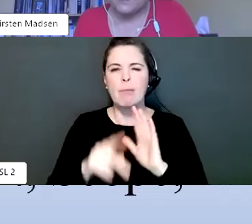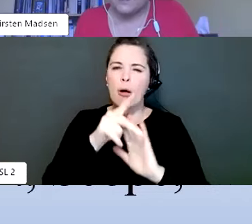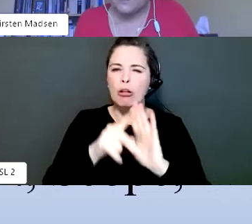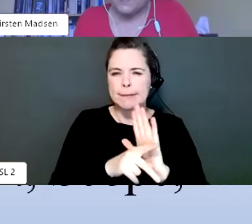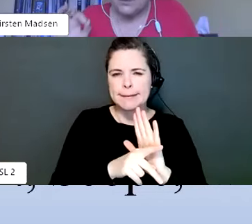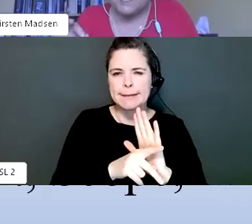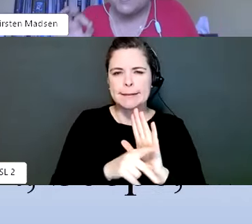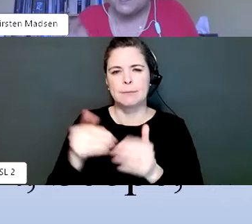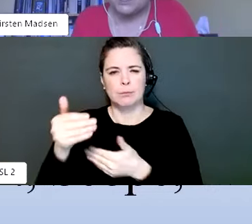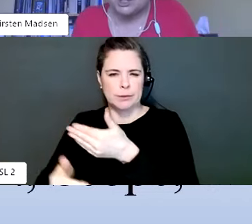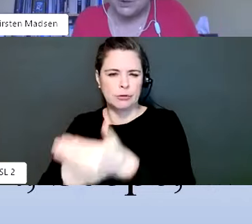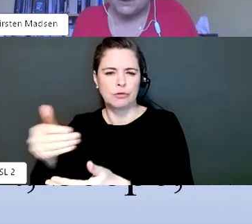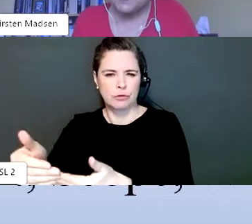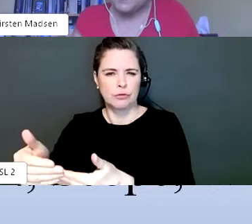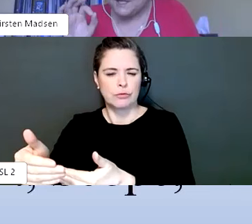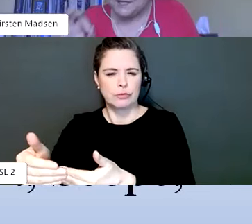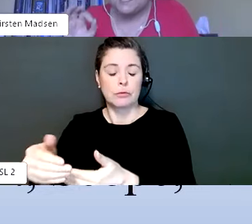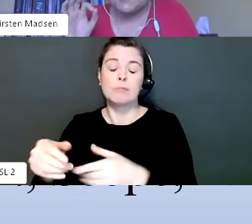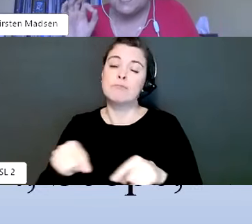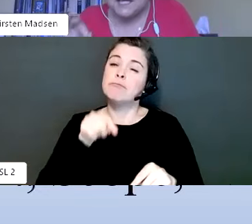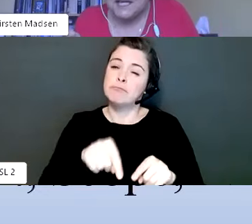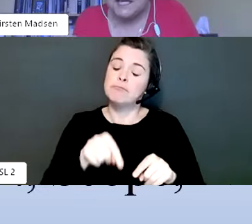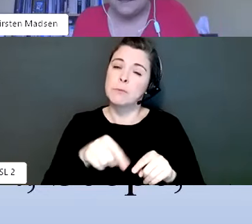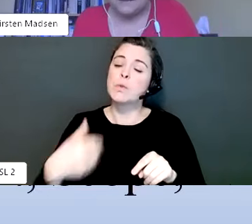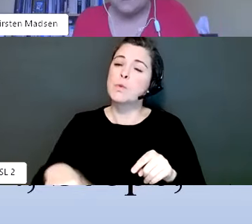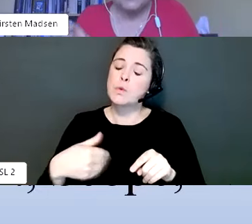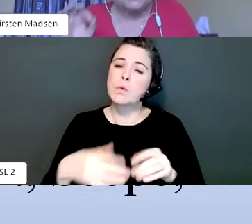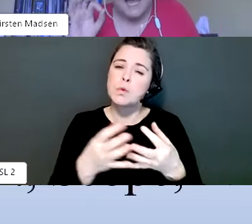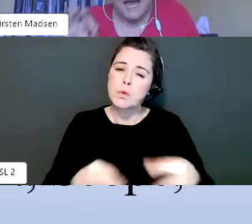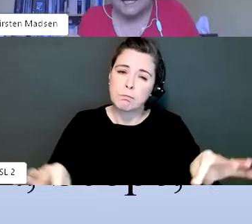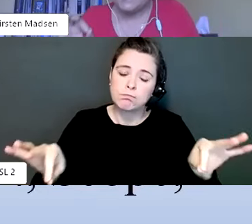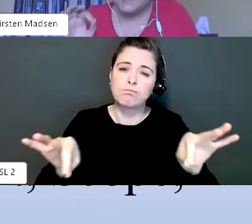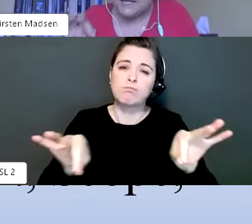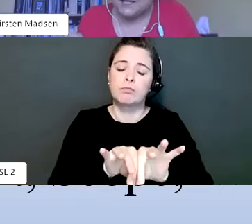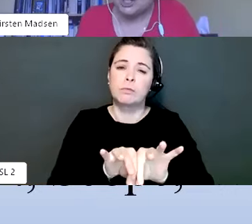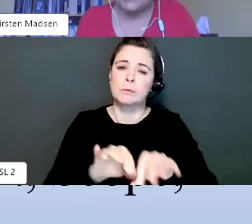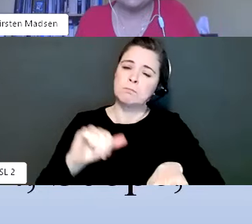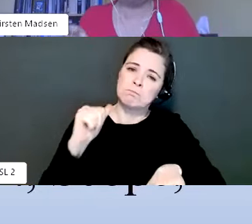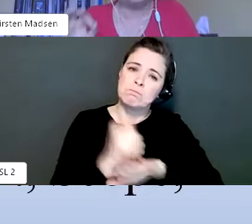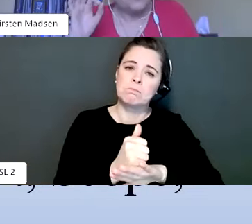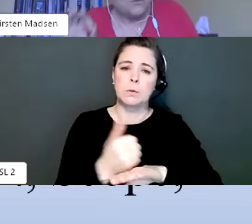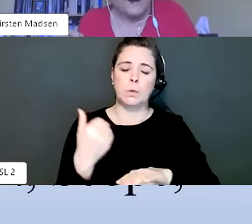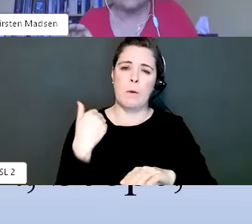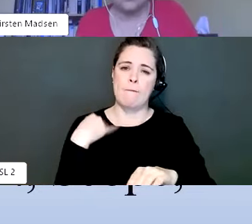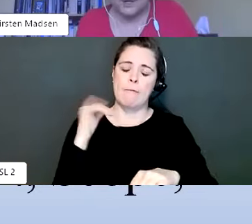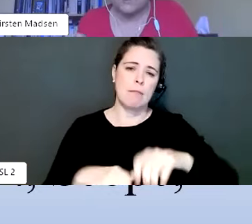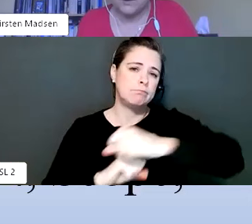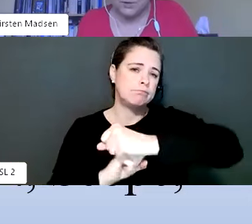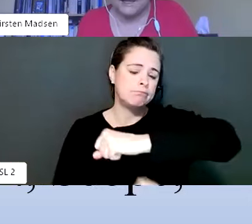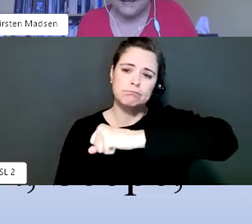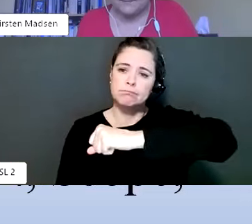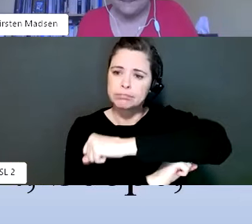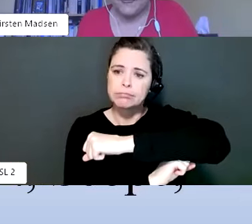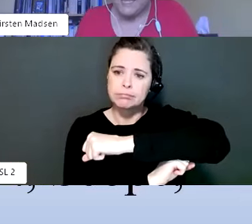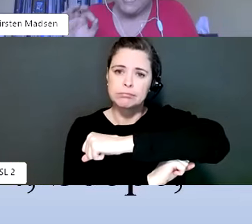anchor. Research shows this is key to any initiative when working with